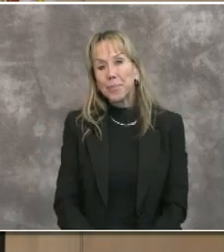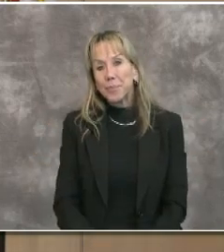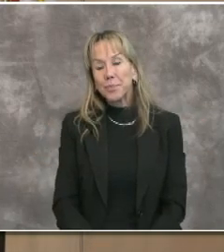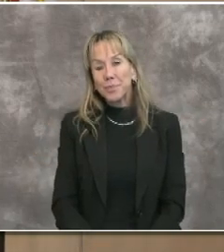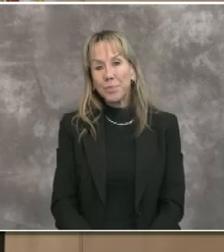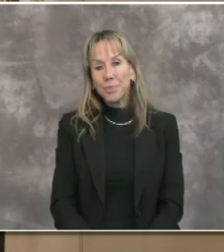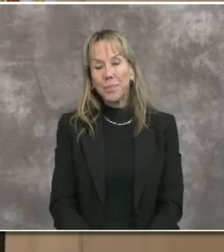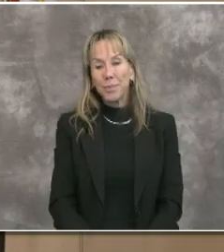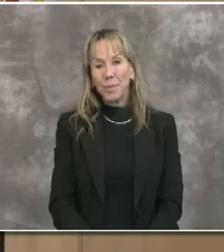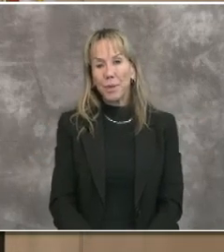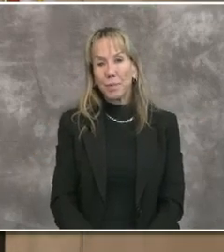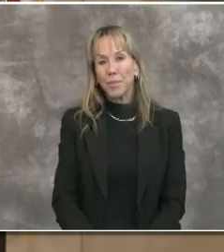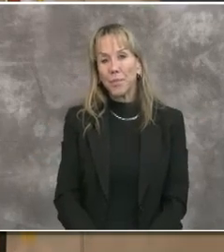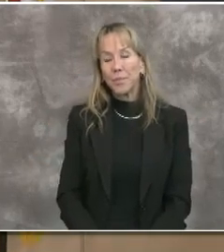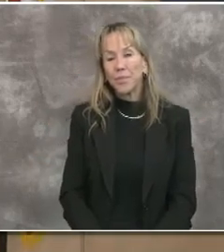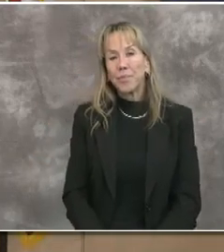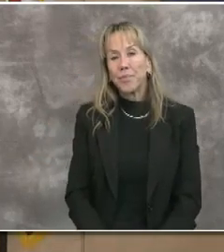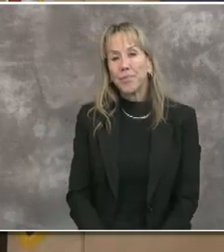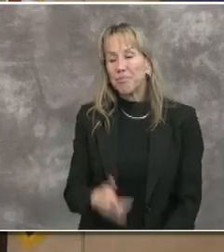Thank you.